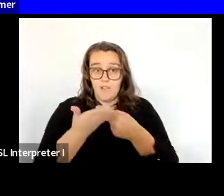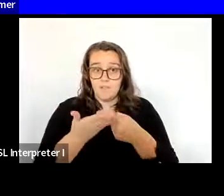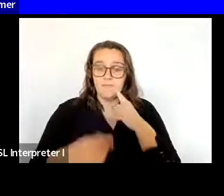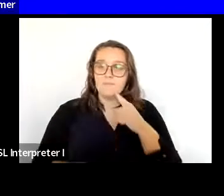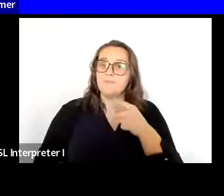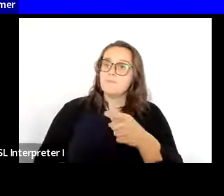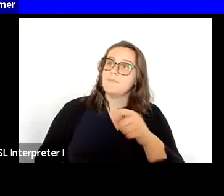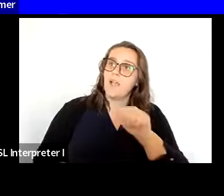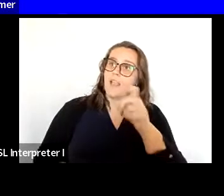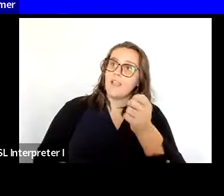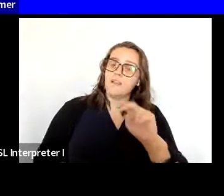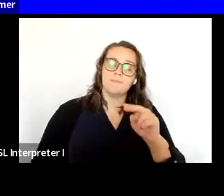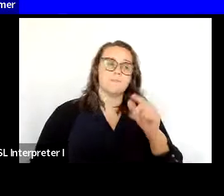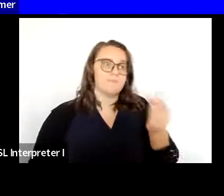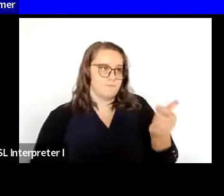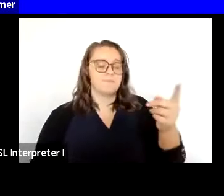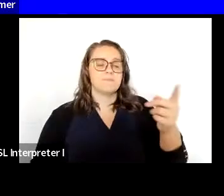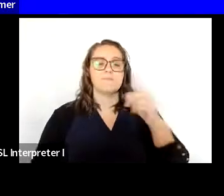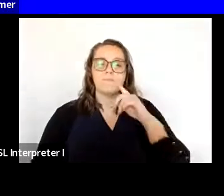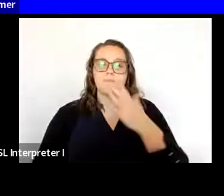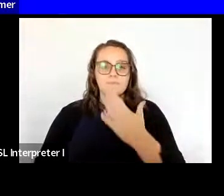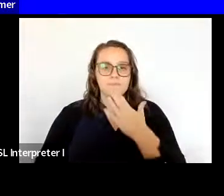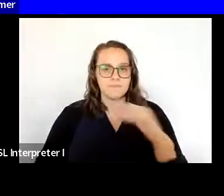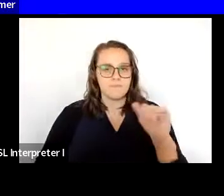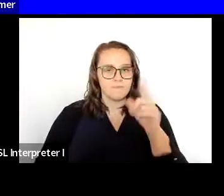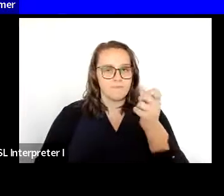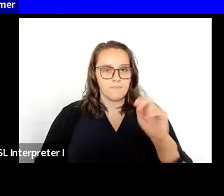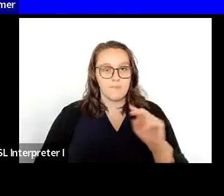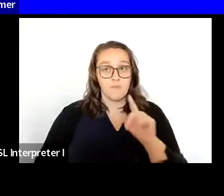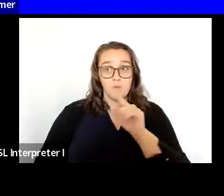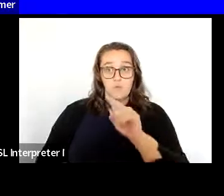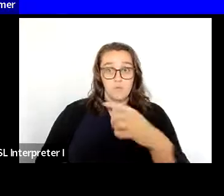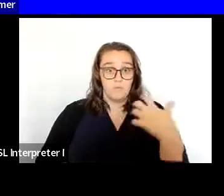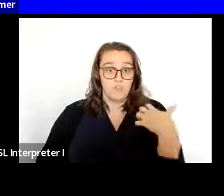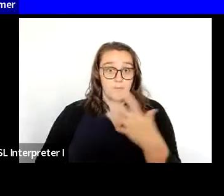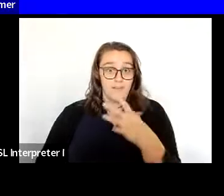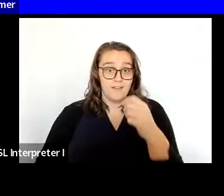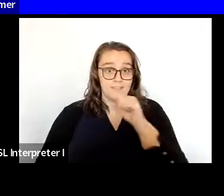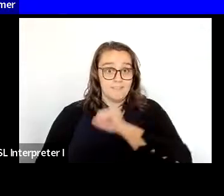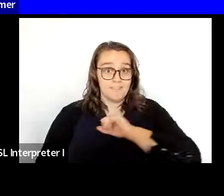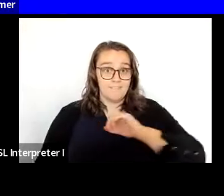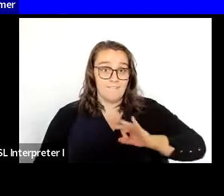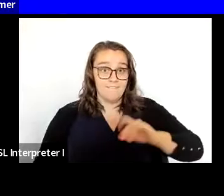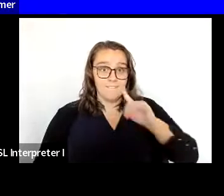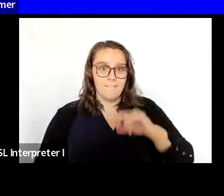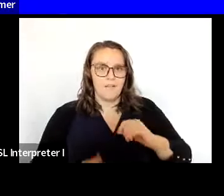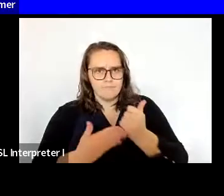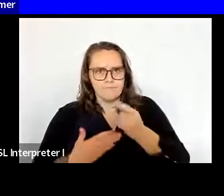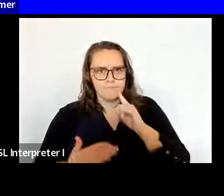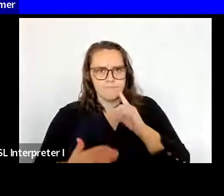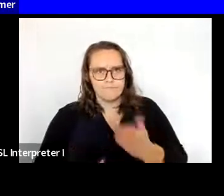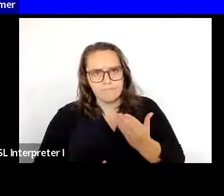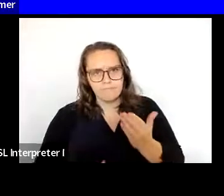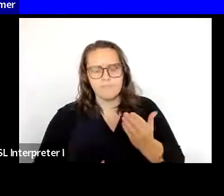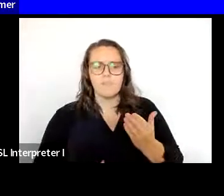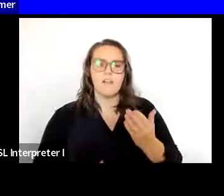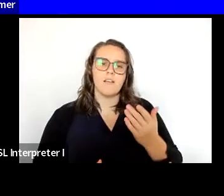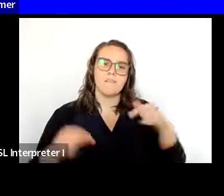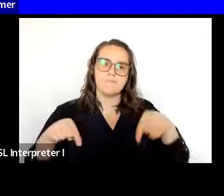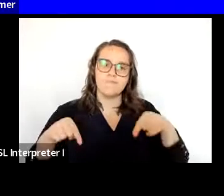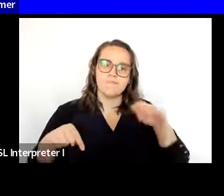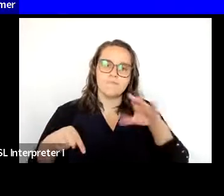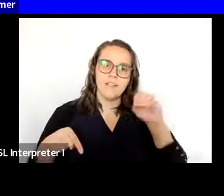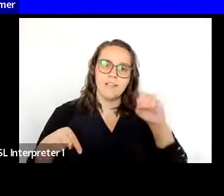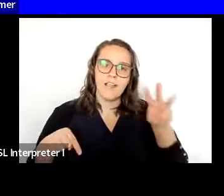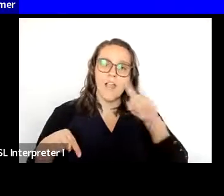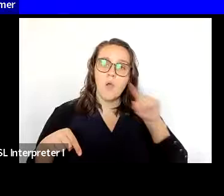Allen. thank you very much, Mr. Chairman. Let me thank you and your staff for moving this measure forward through the Committee of the Whole. As you said and